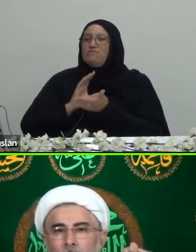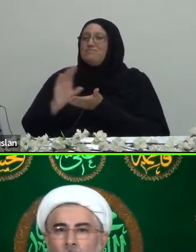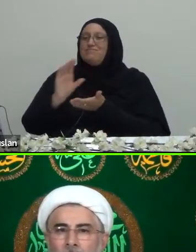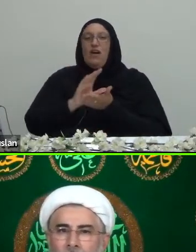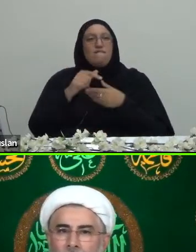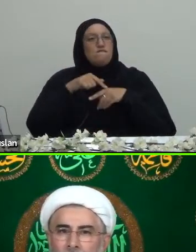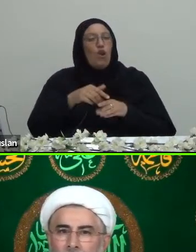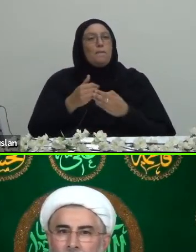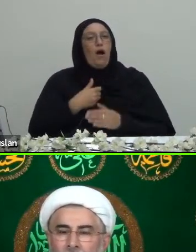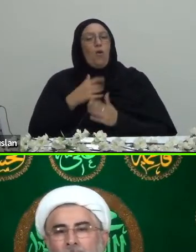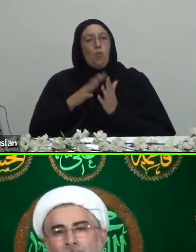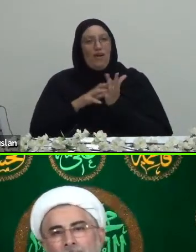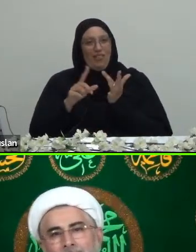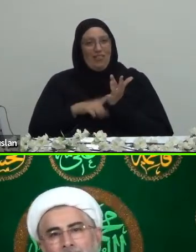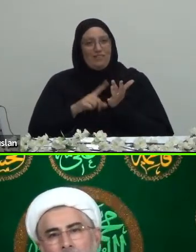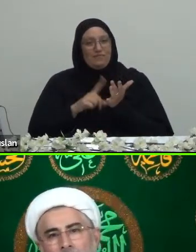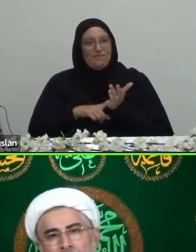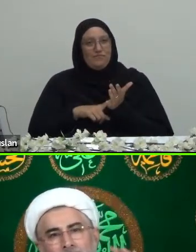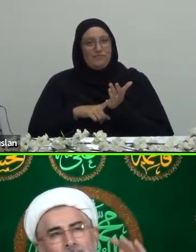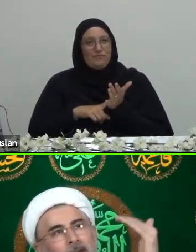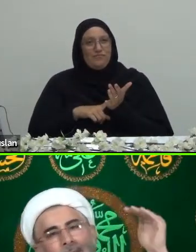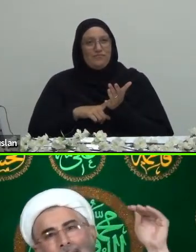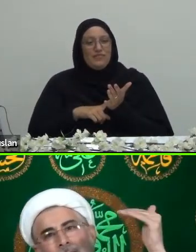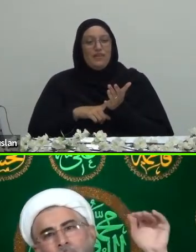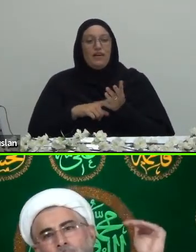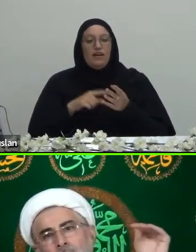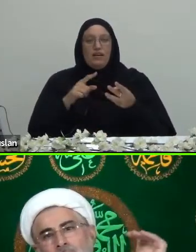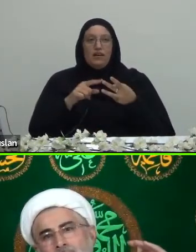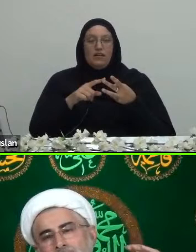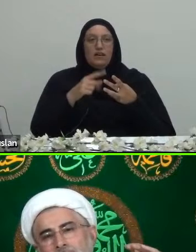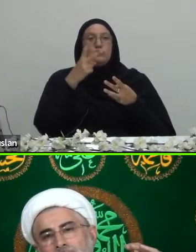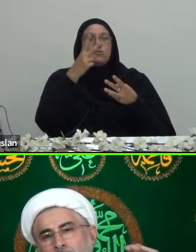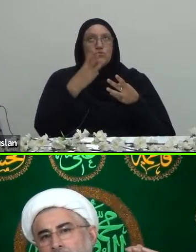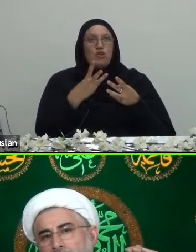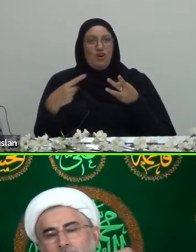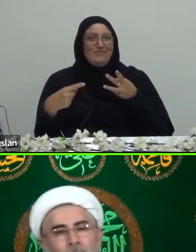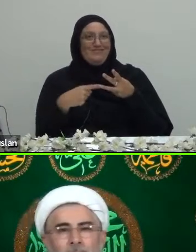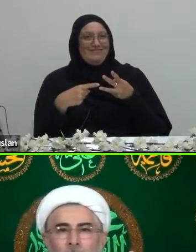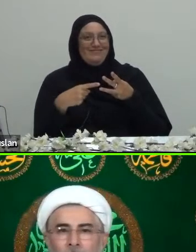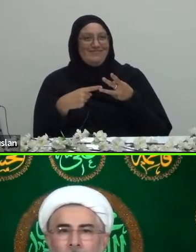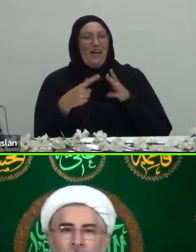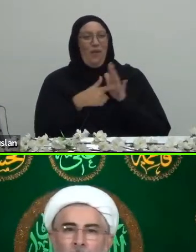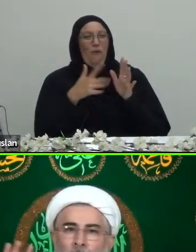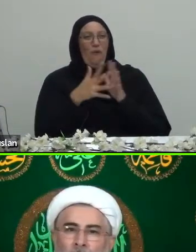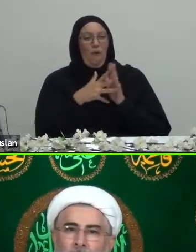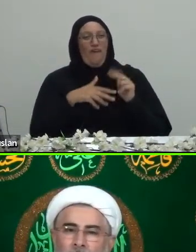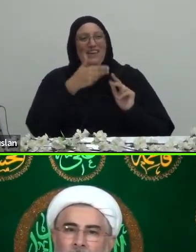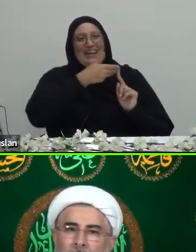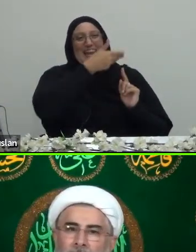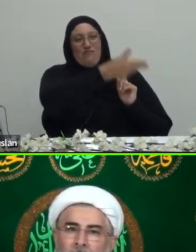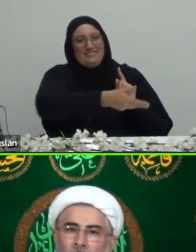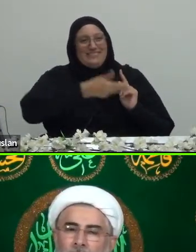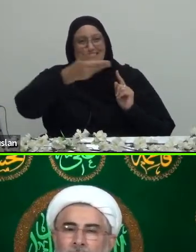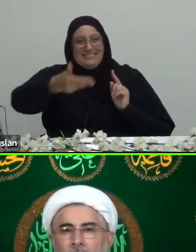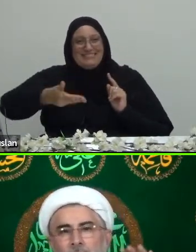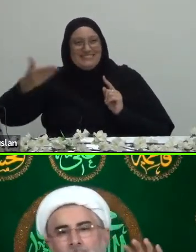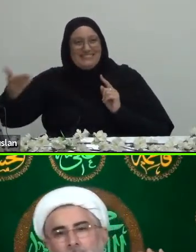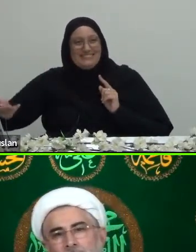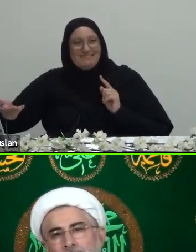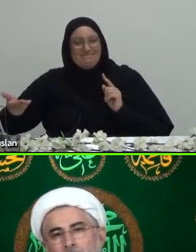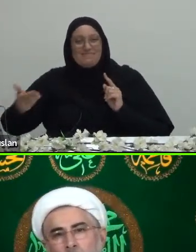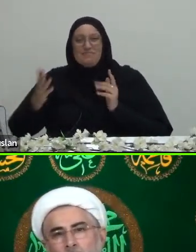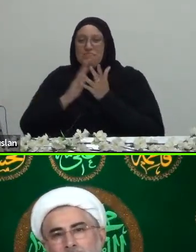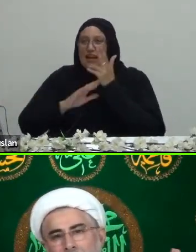under the law of inheritance. And the law of inheritance has its own set share for everyone. Parents, they have their own set